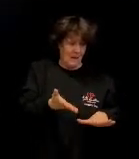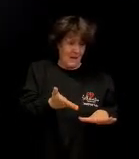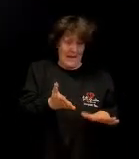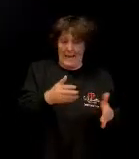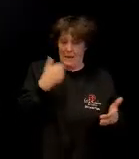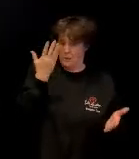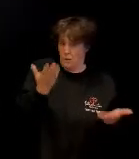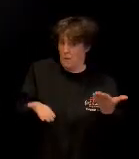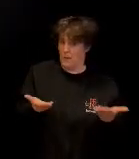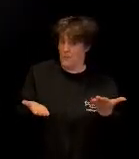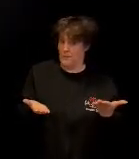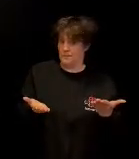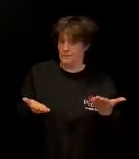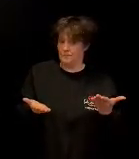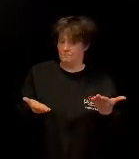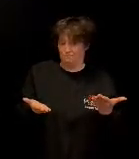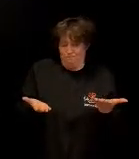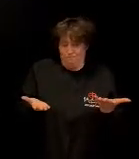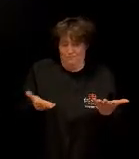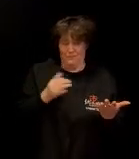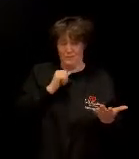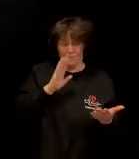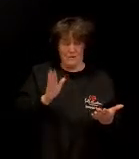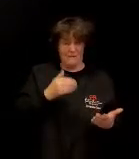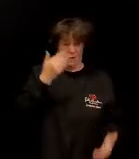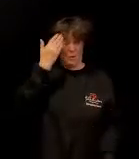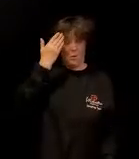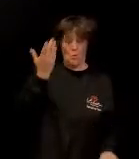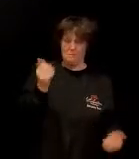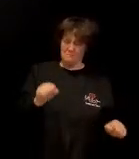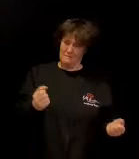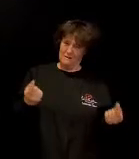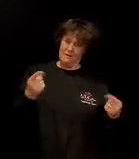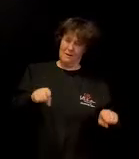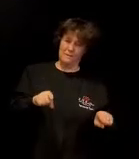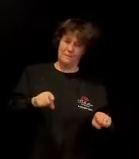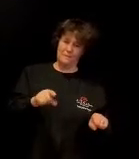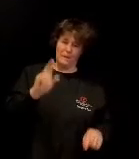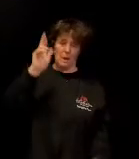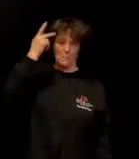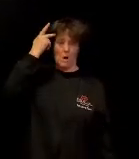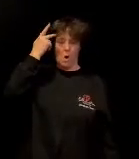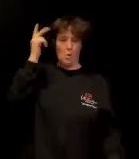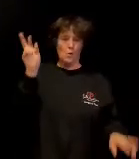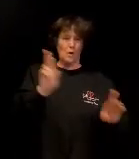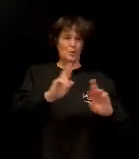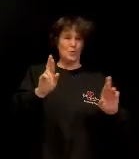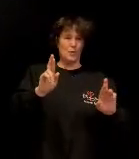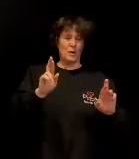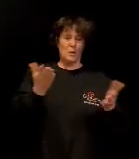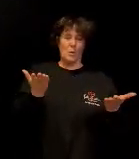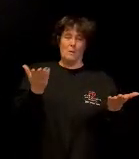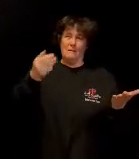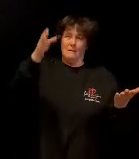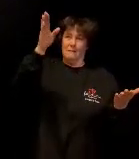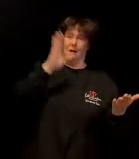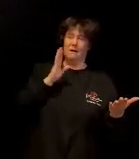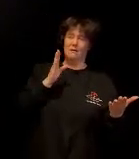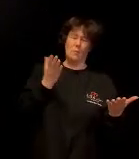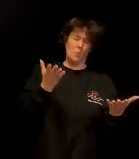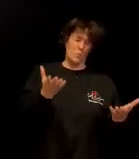but you just don't know what would happen. But because the Apostle Paul was open to what God